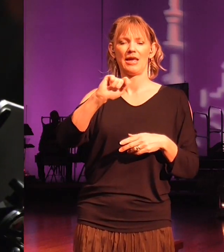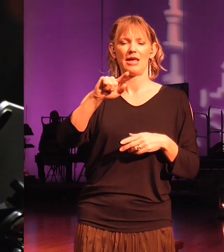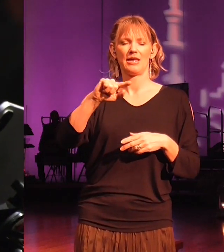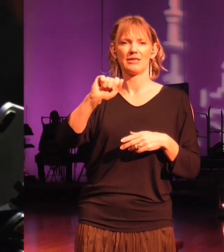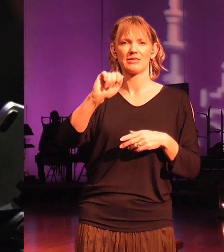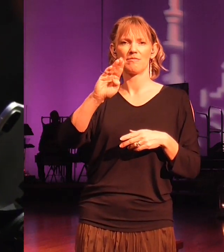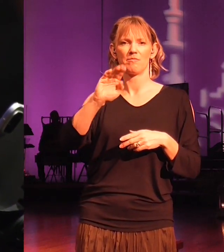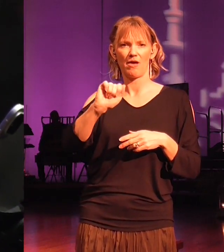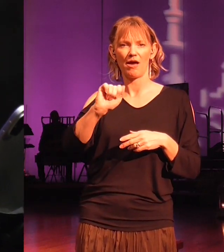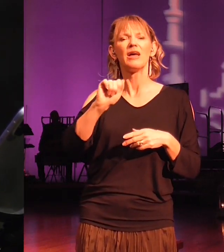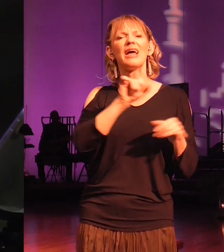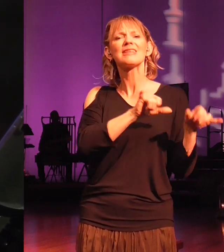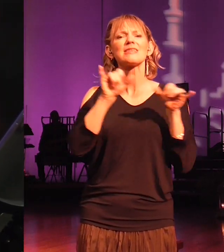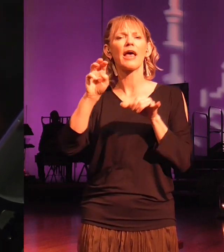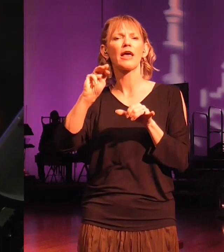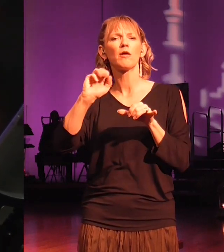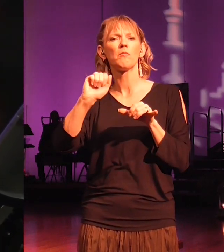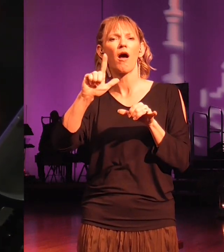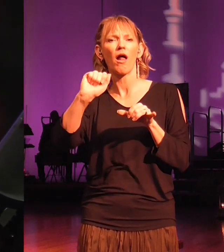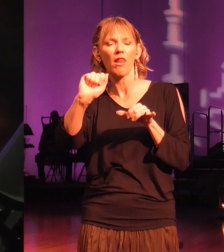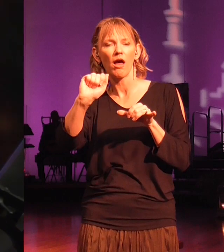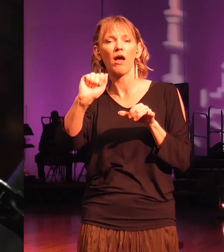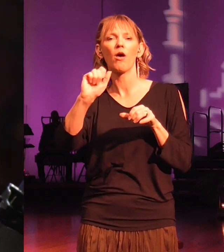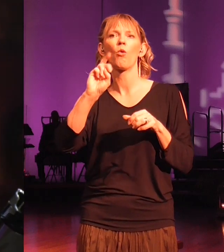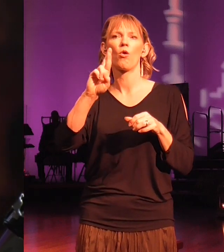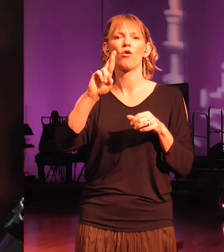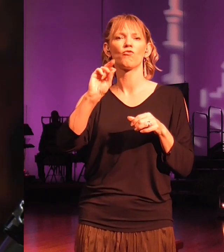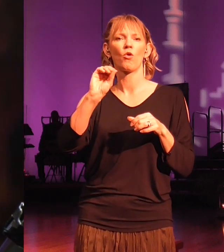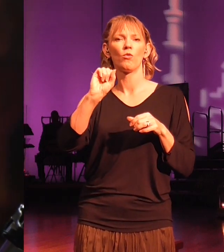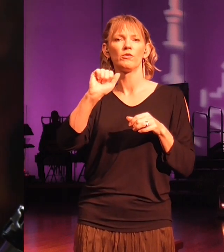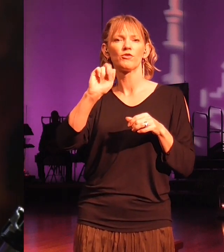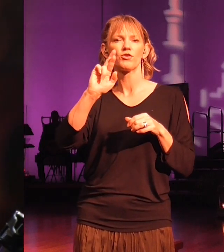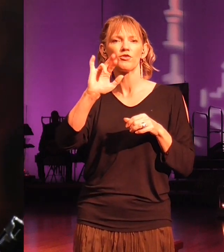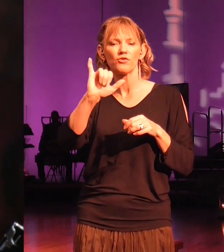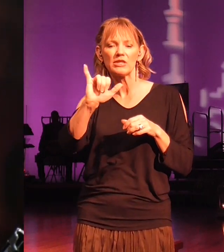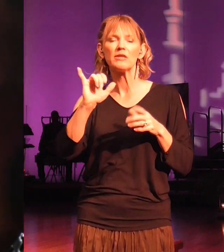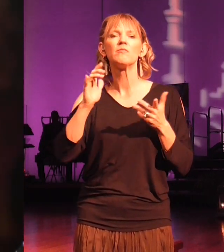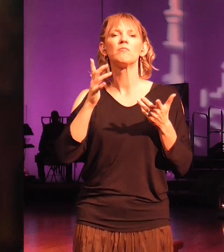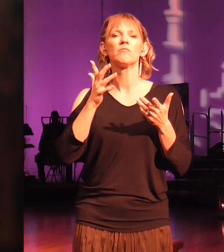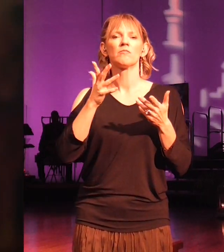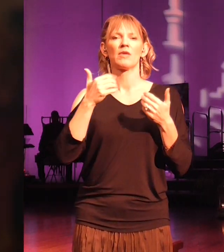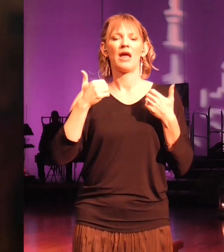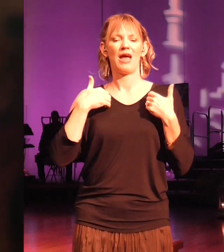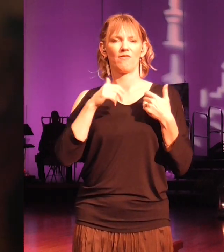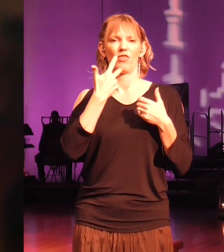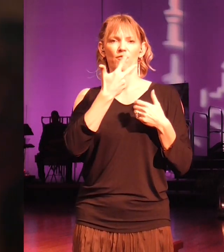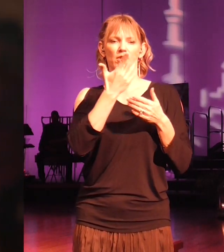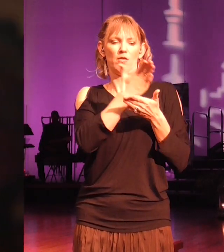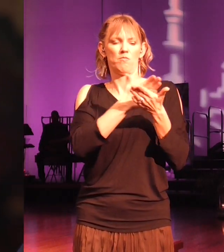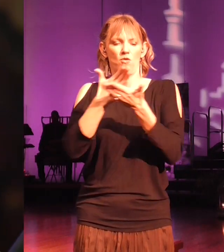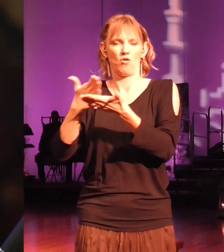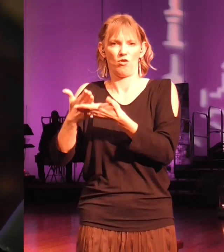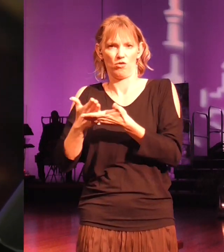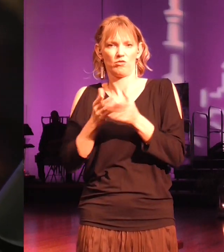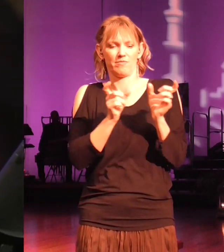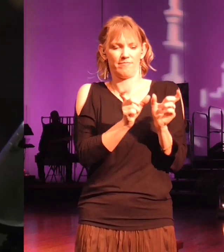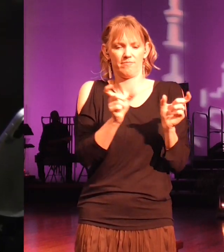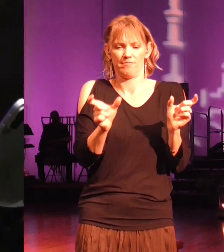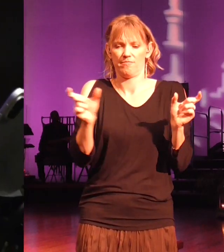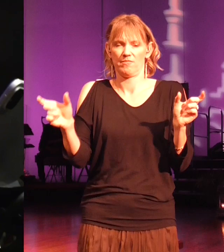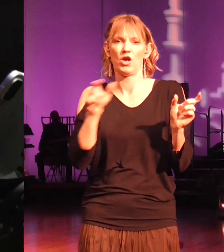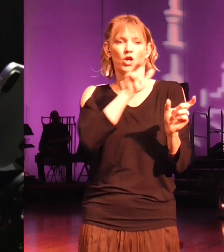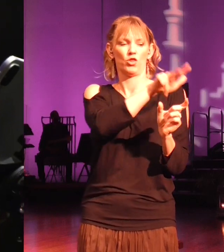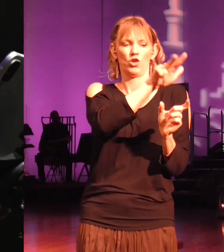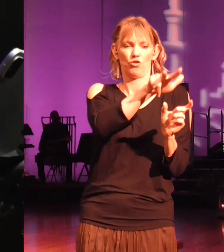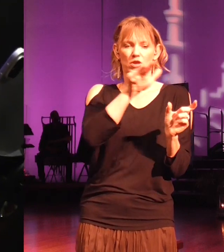like the mala, or the rosary, in which there are three sections and they're divided by 33. So as